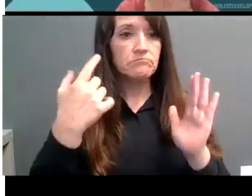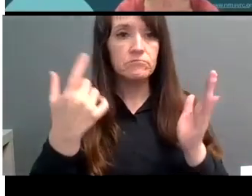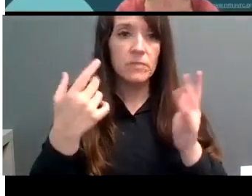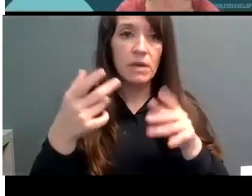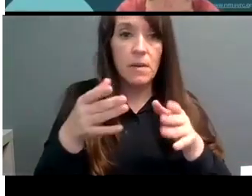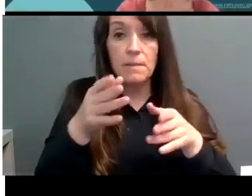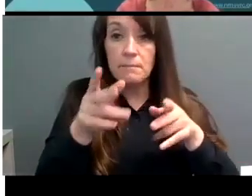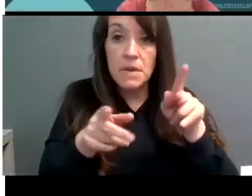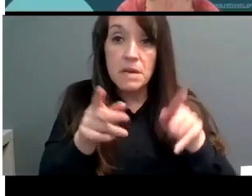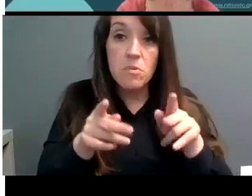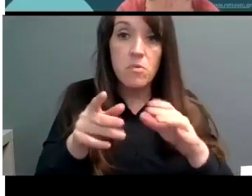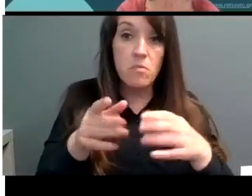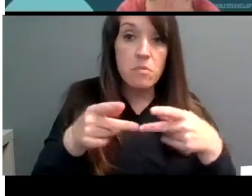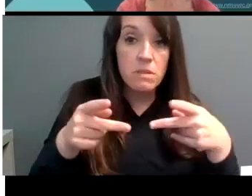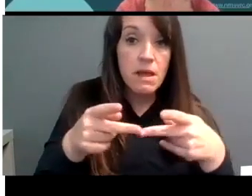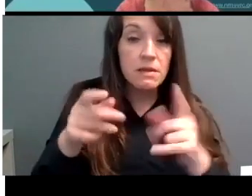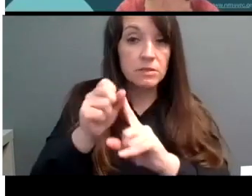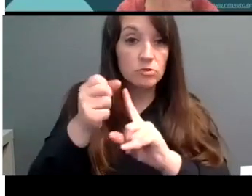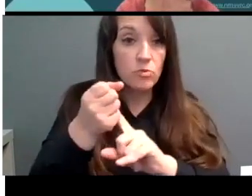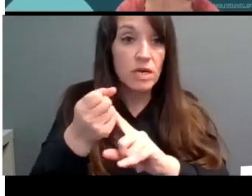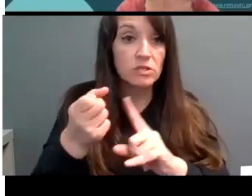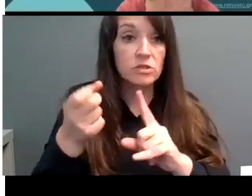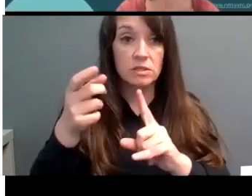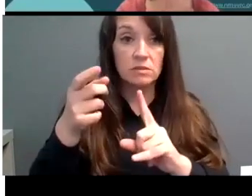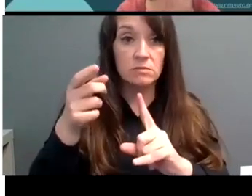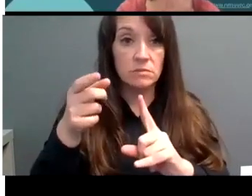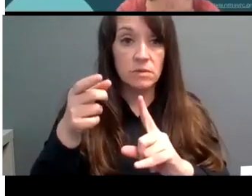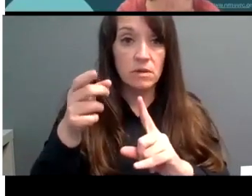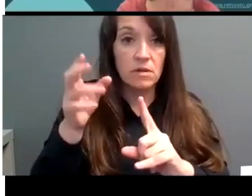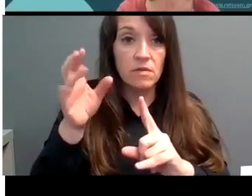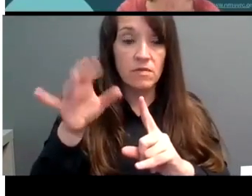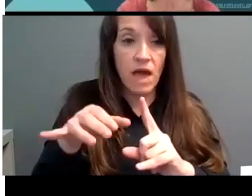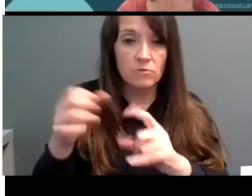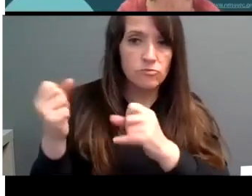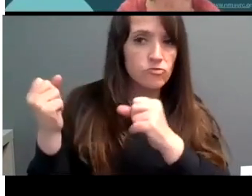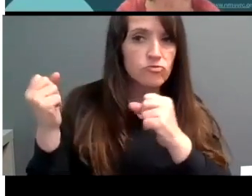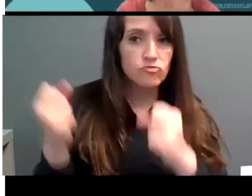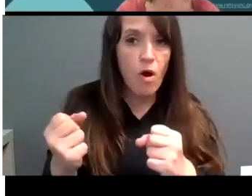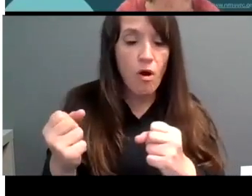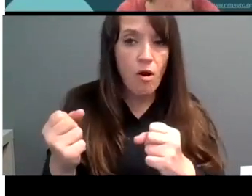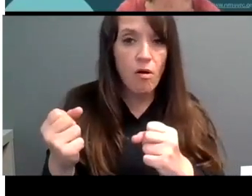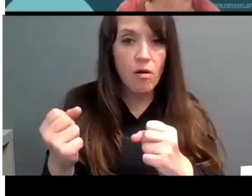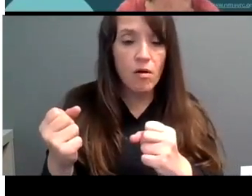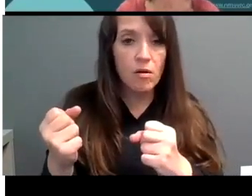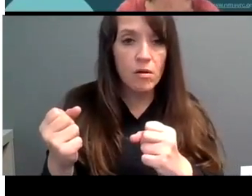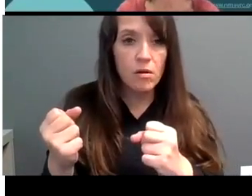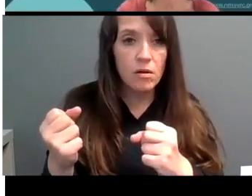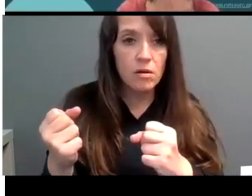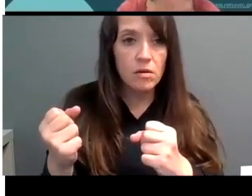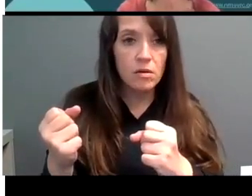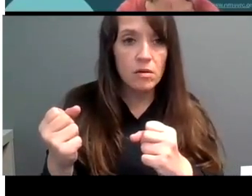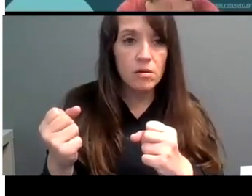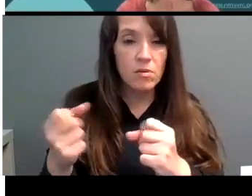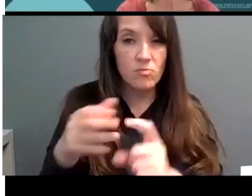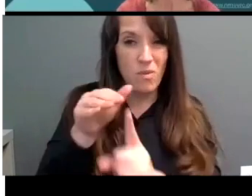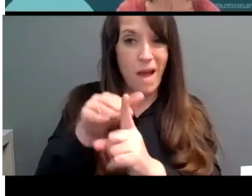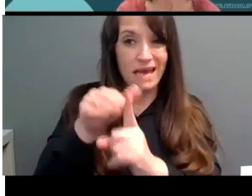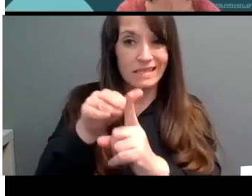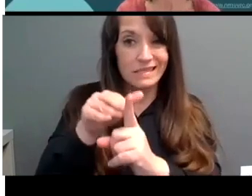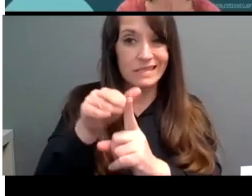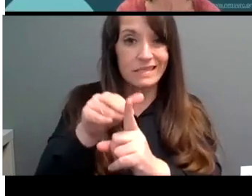people, places, and situations can be very strong and important trauma